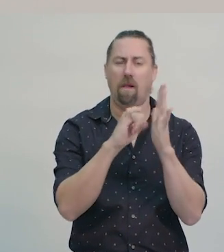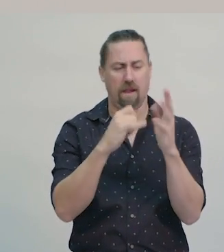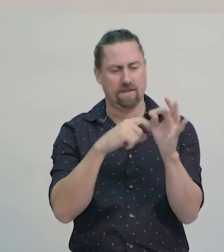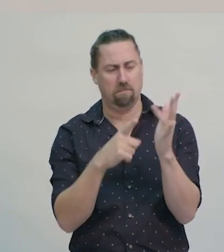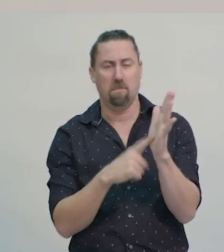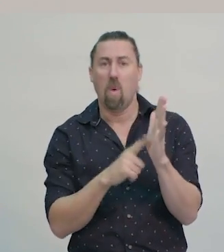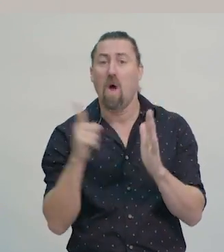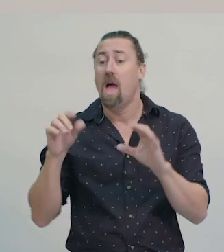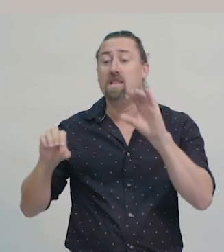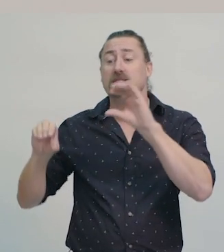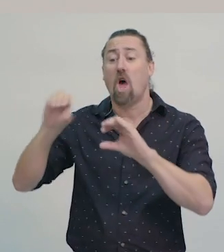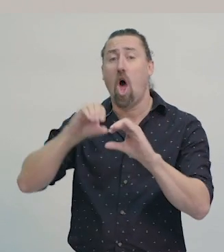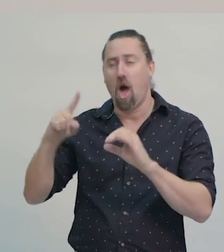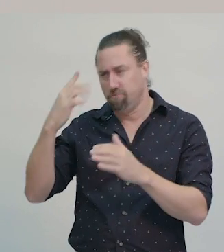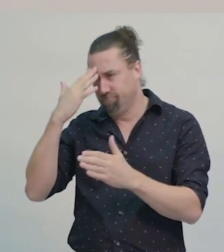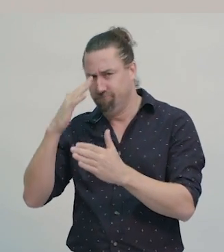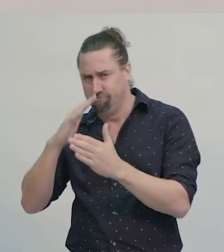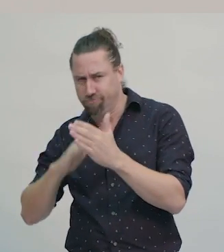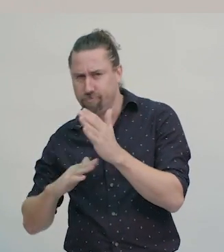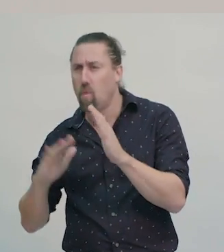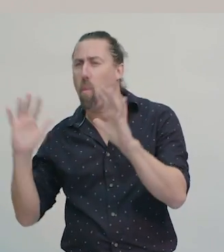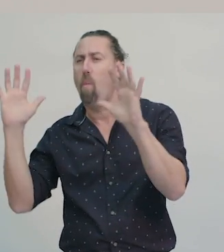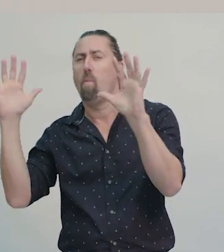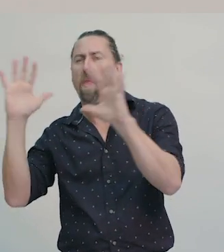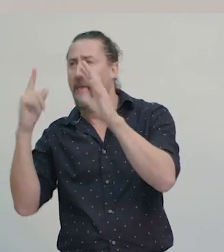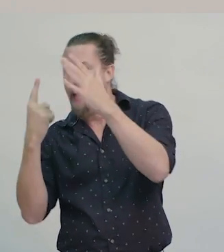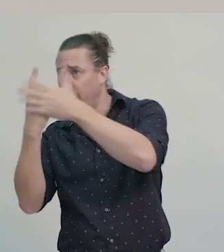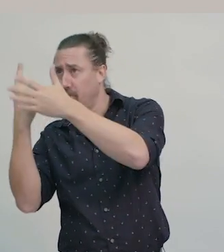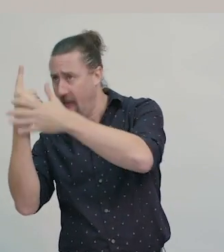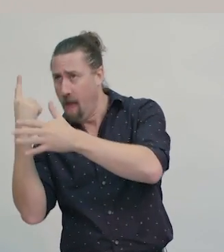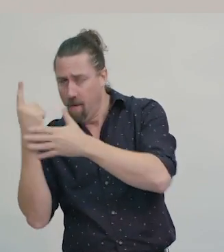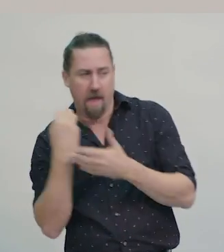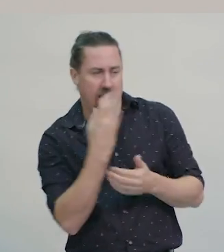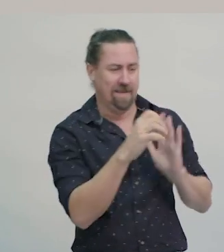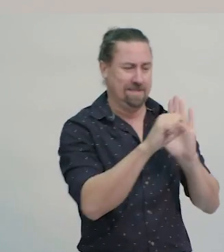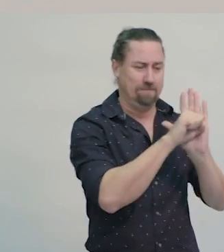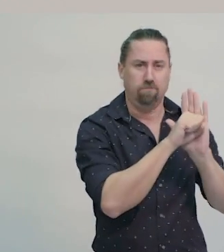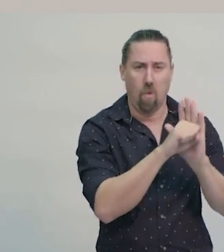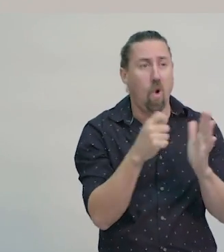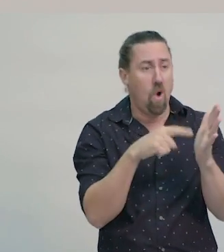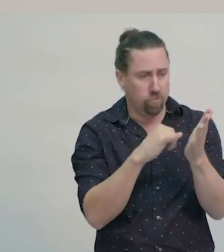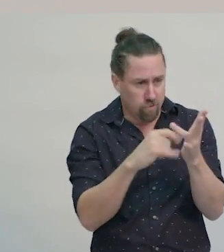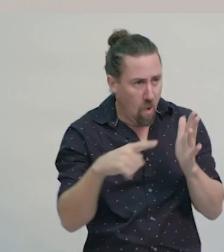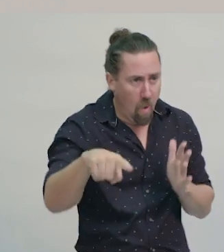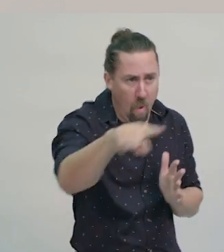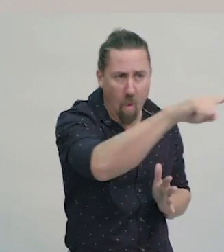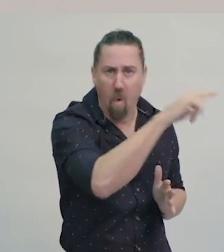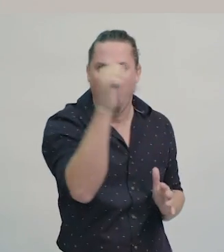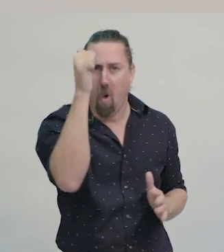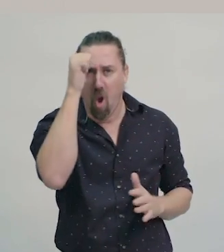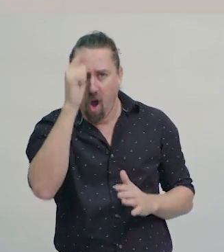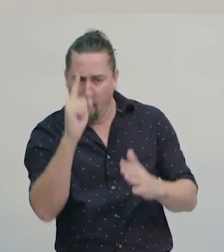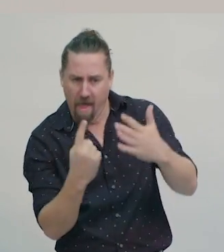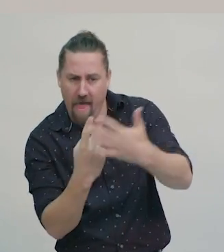You might like to be extra clever and draw pictures of the different types of weather, just like I have.